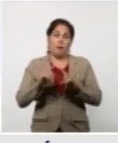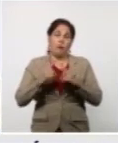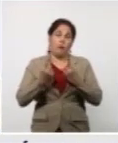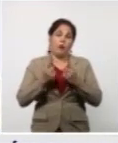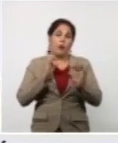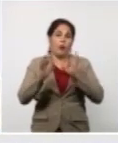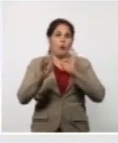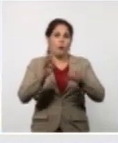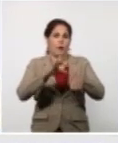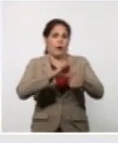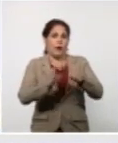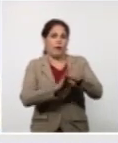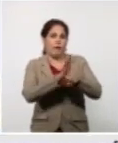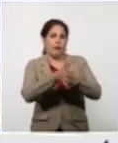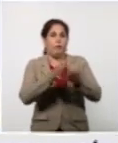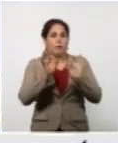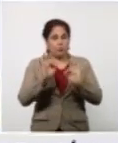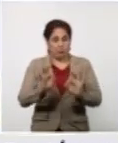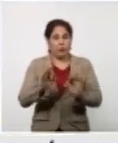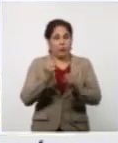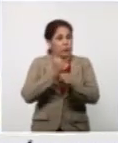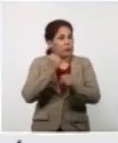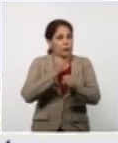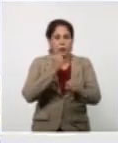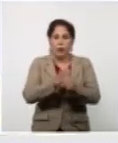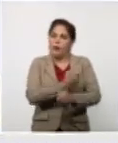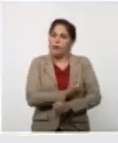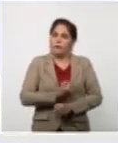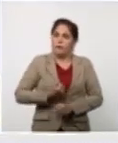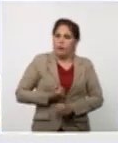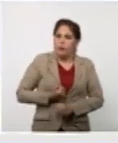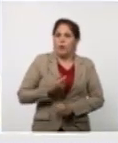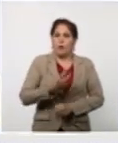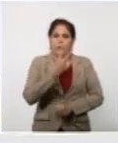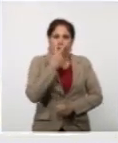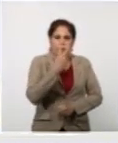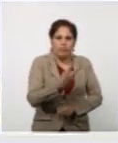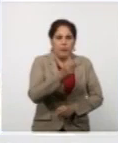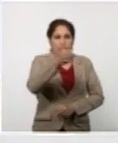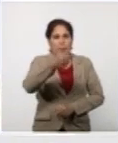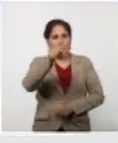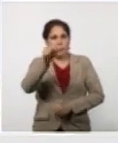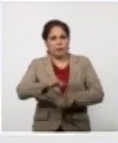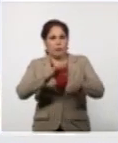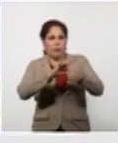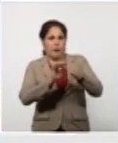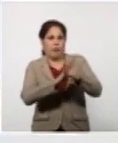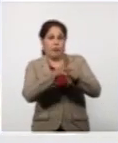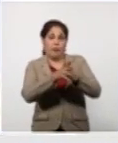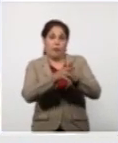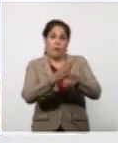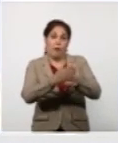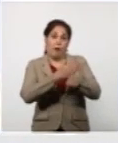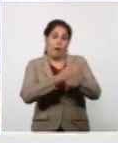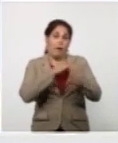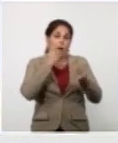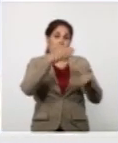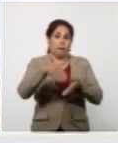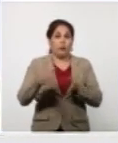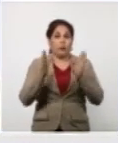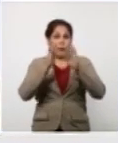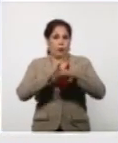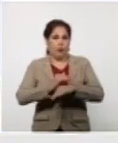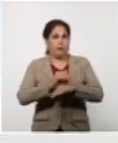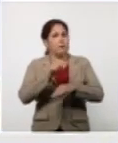our country, something that really pleases us all, and it flatters all those who work to avoid